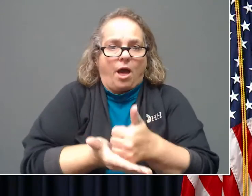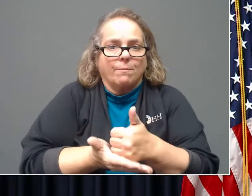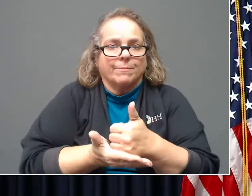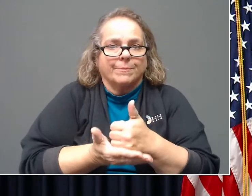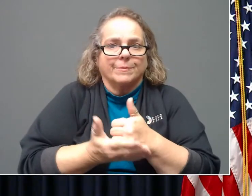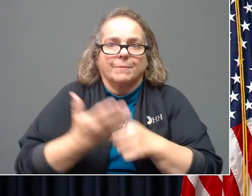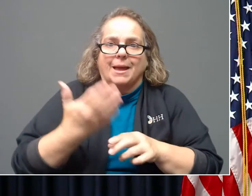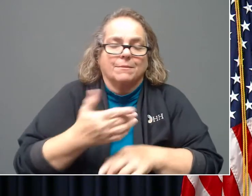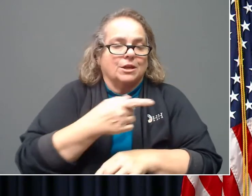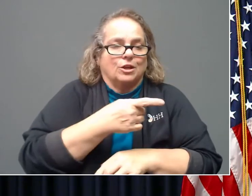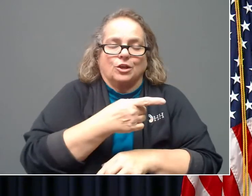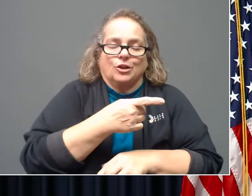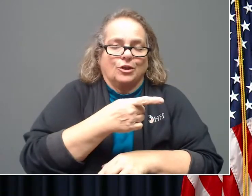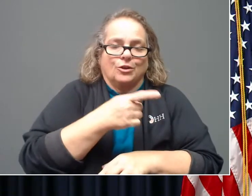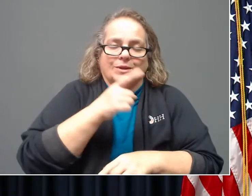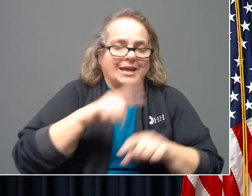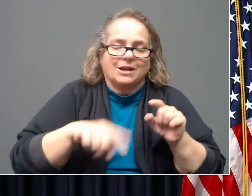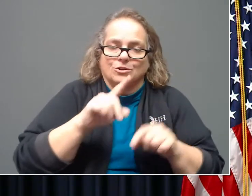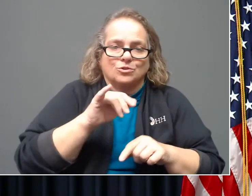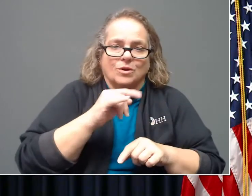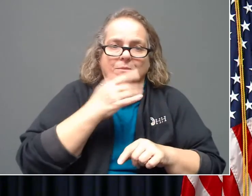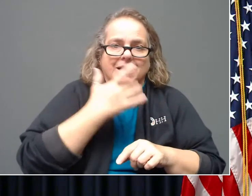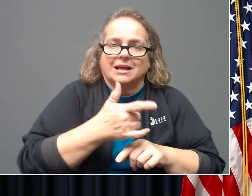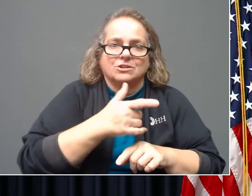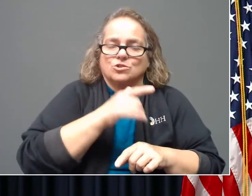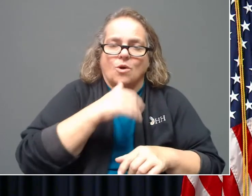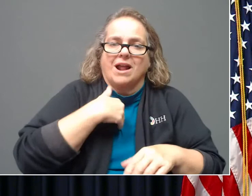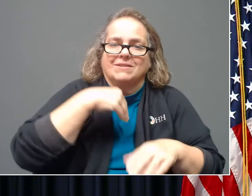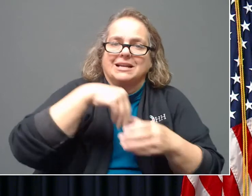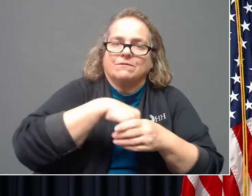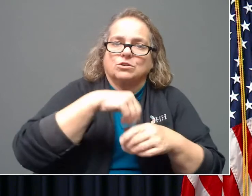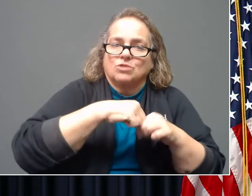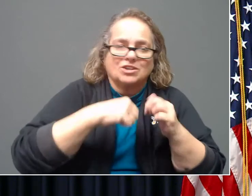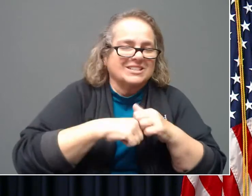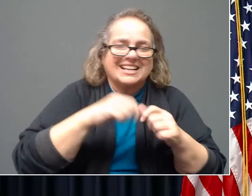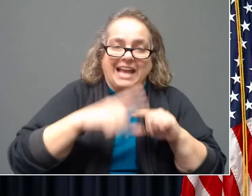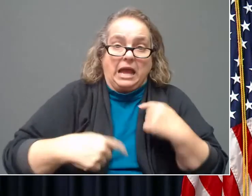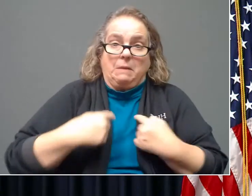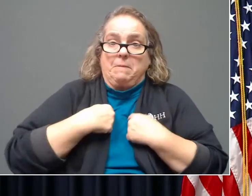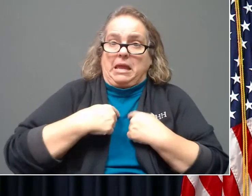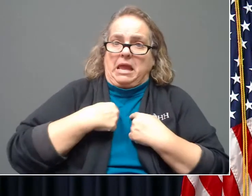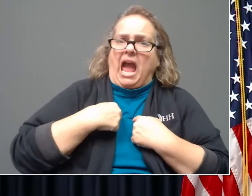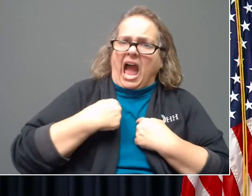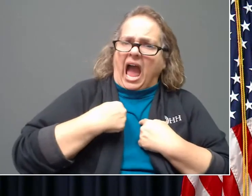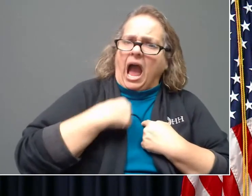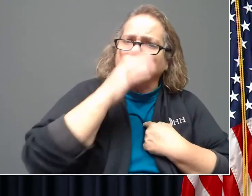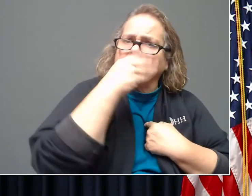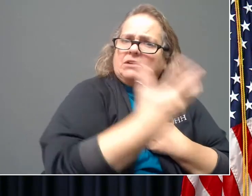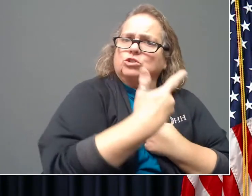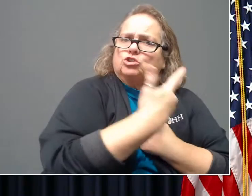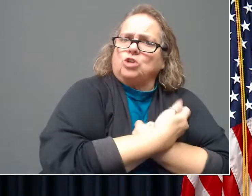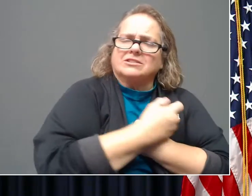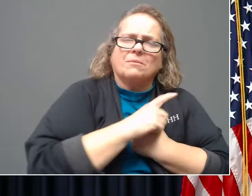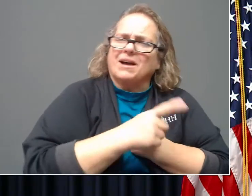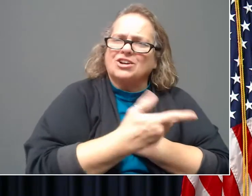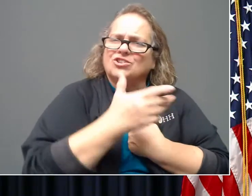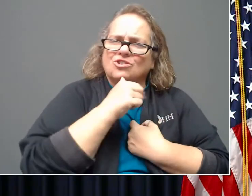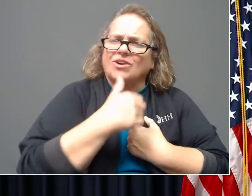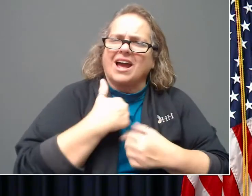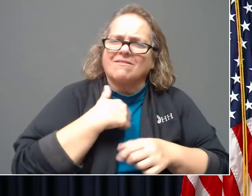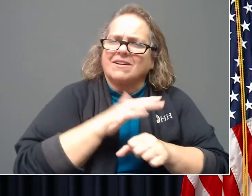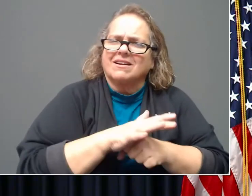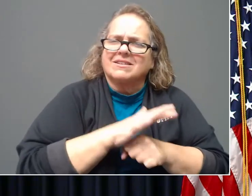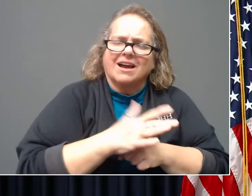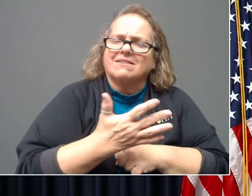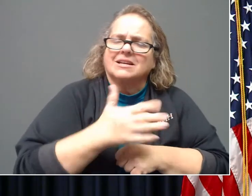it can't be a me, it's got to be a we. It can't be about profit, which I don't think anybody's looking for. It's got